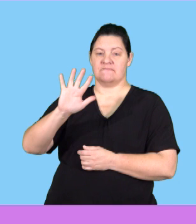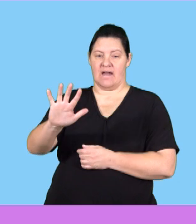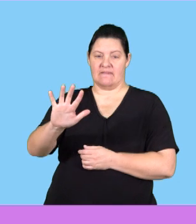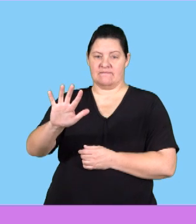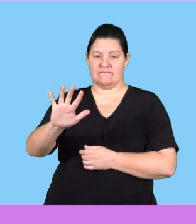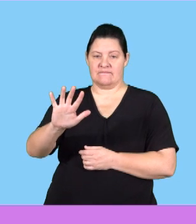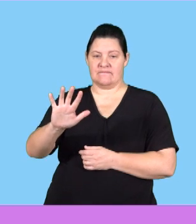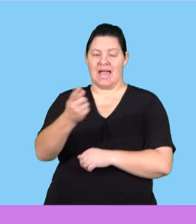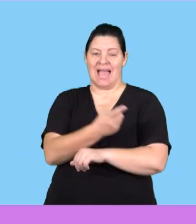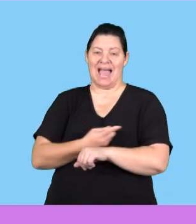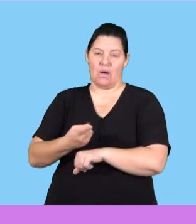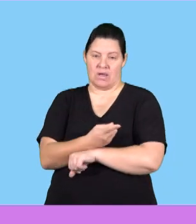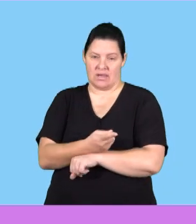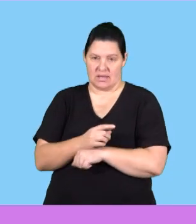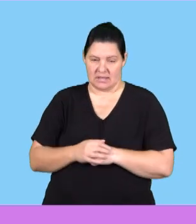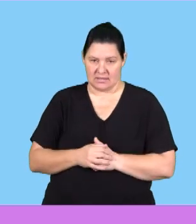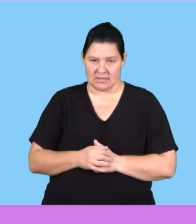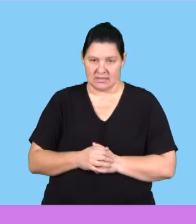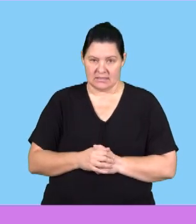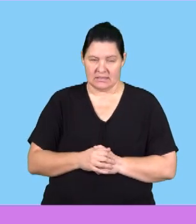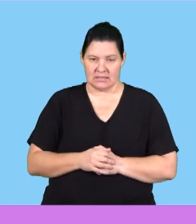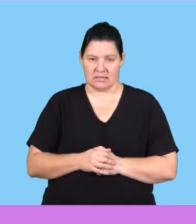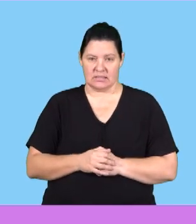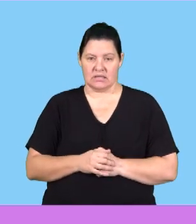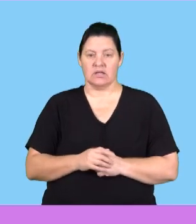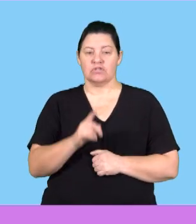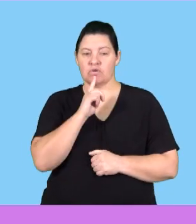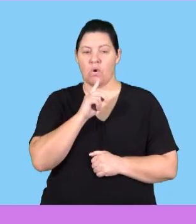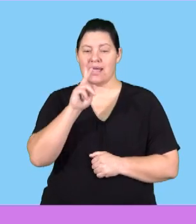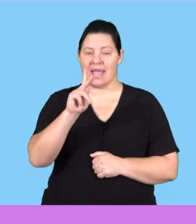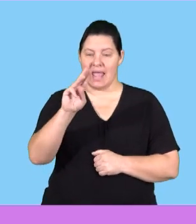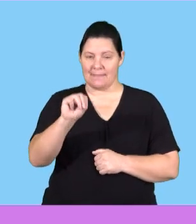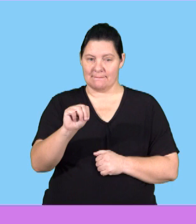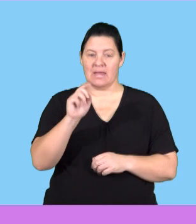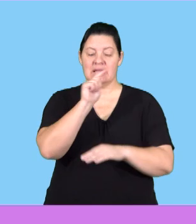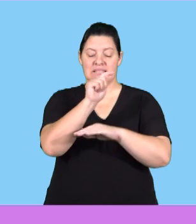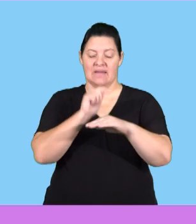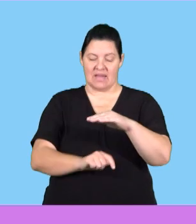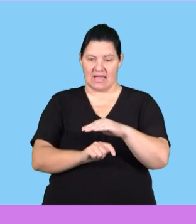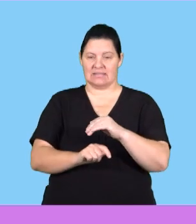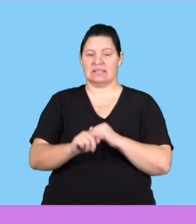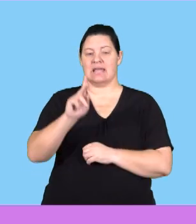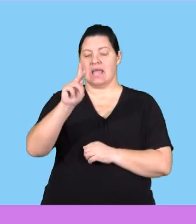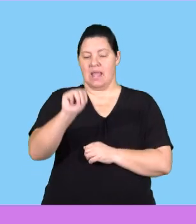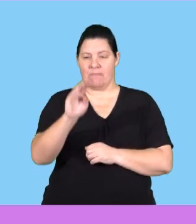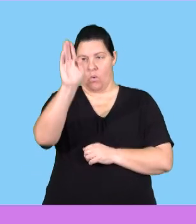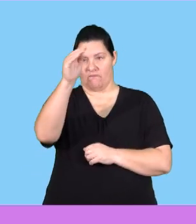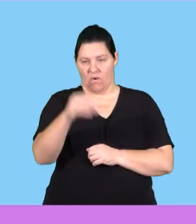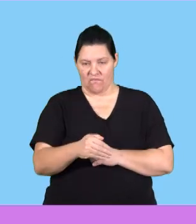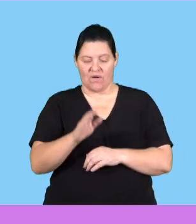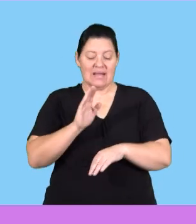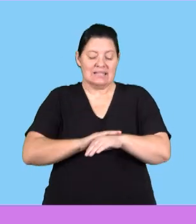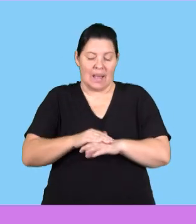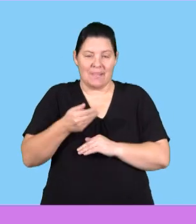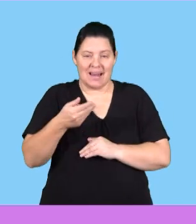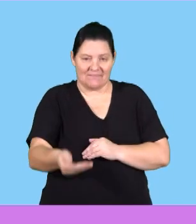0.5 hours. That is your time. Take note that kilometer will divide with kilometer, and then the time